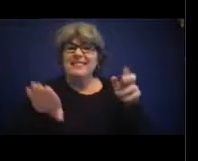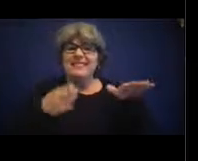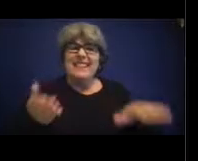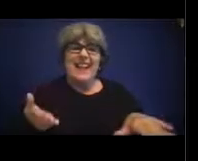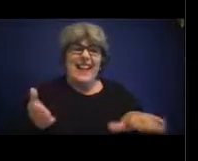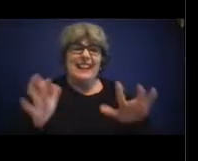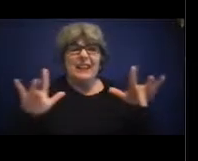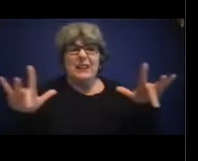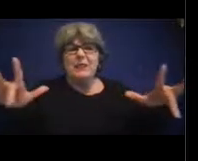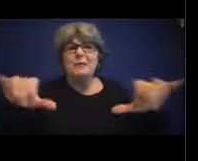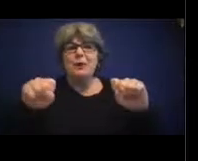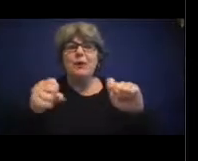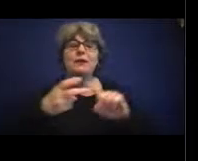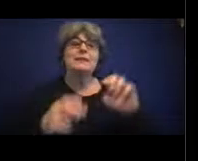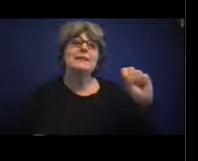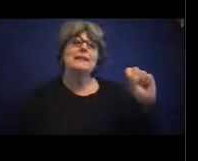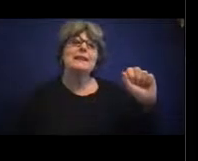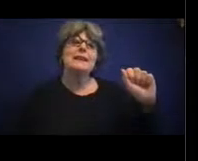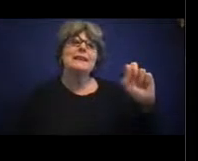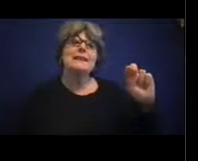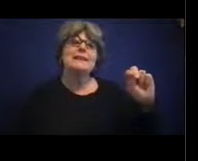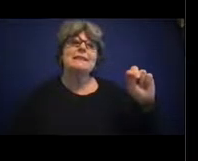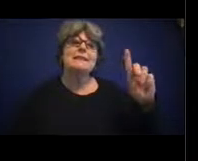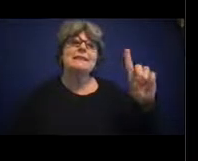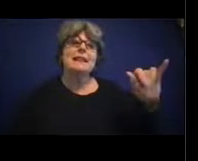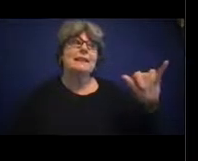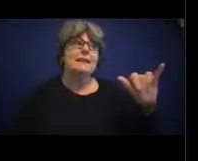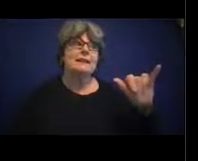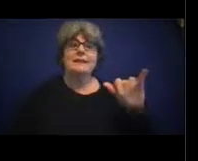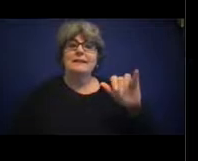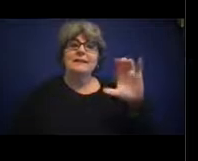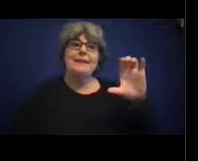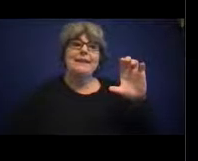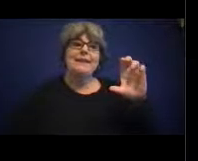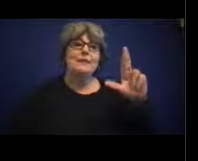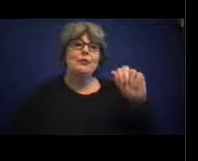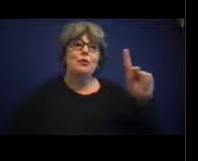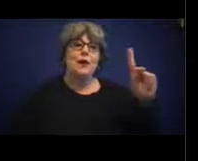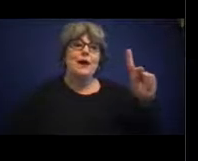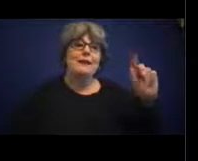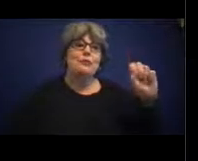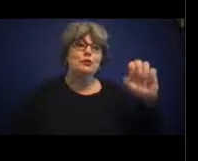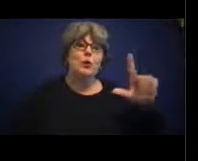sparse. Sandy says that there's cracked soil and mud.